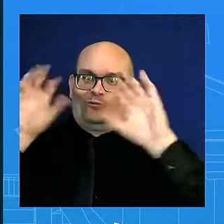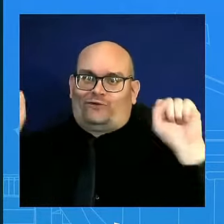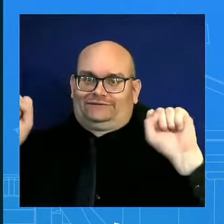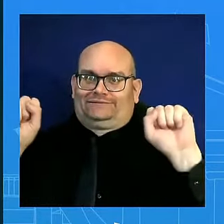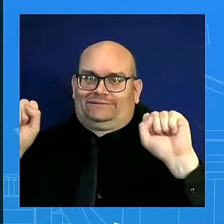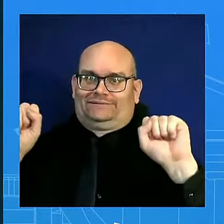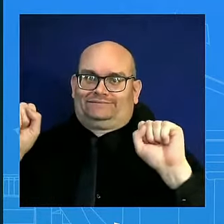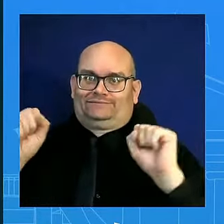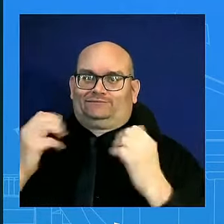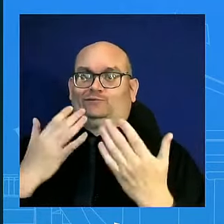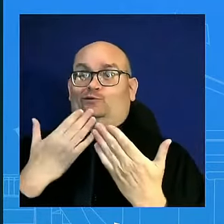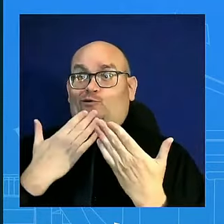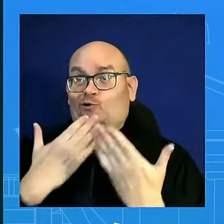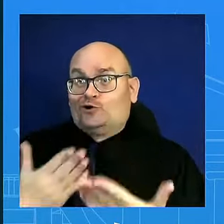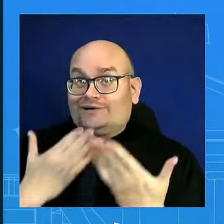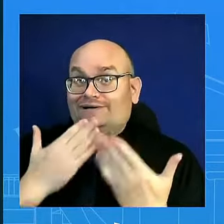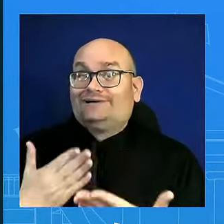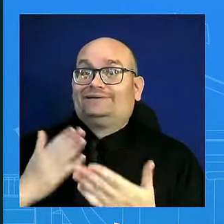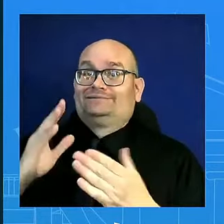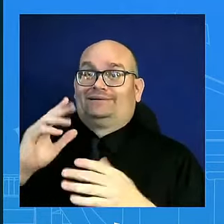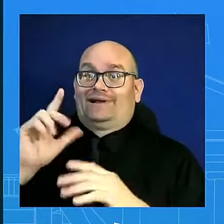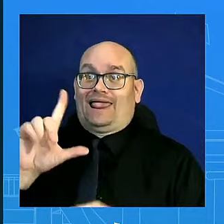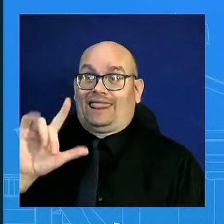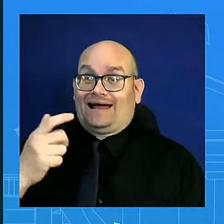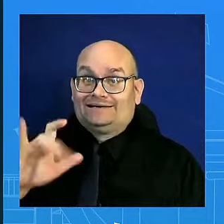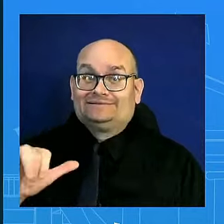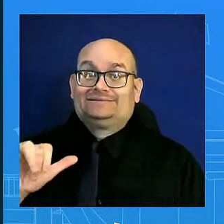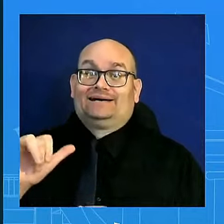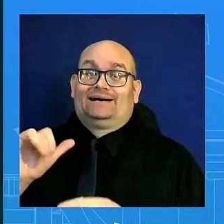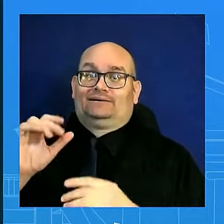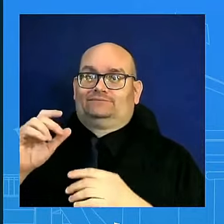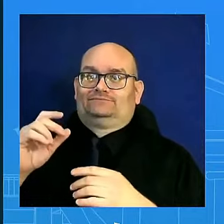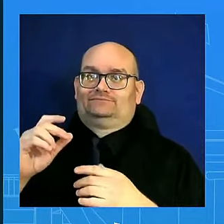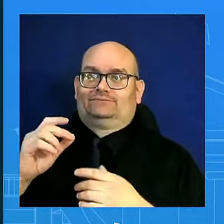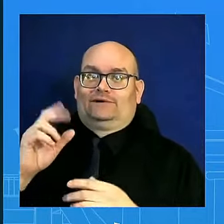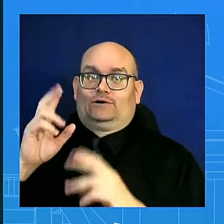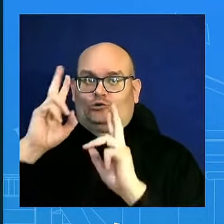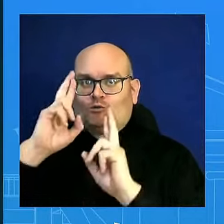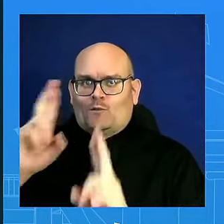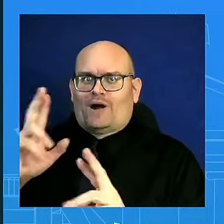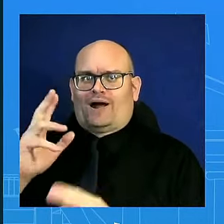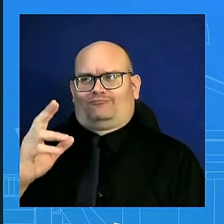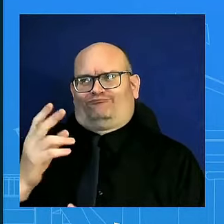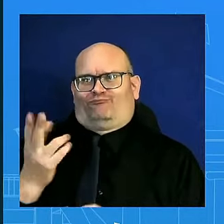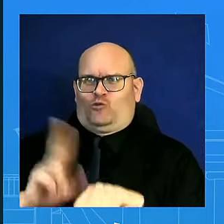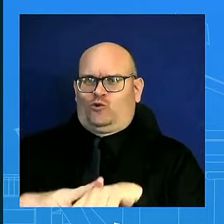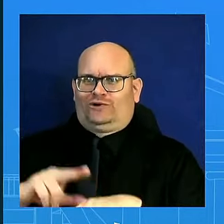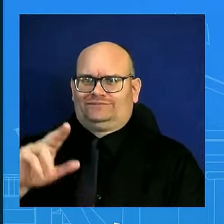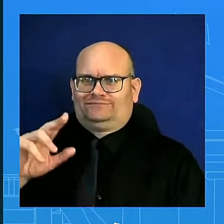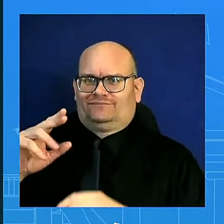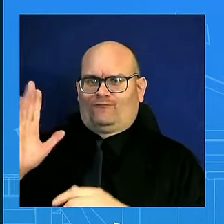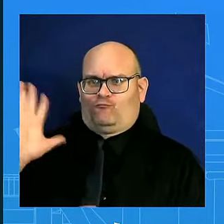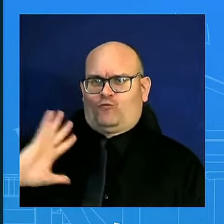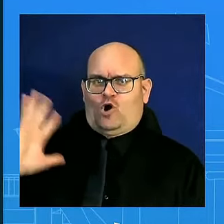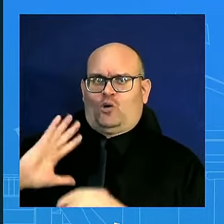he respects his good friend, former Speaker Pelosi, and we believe it's mutual, as I just read her